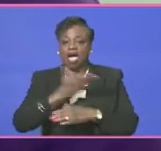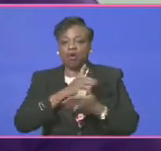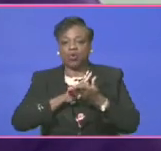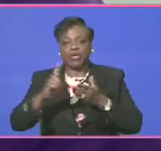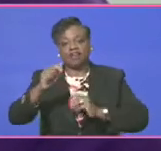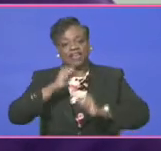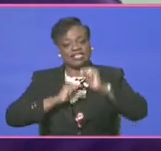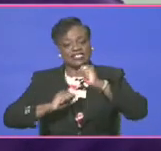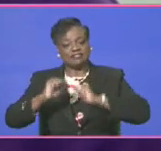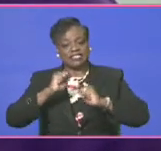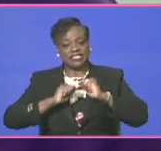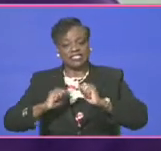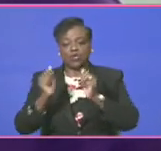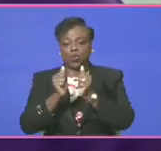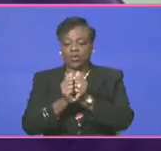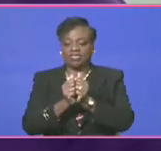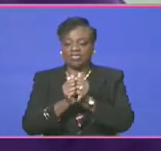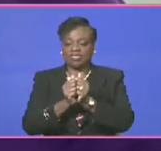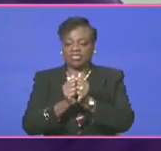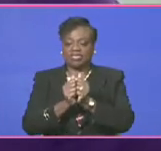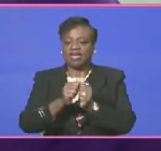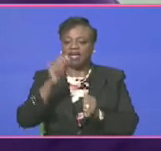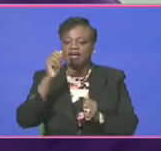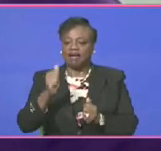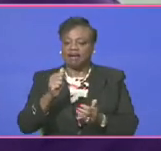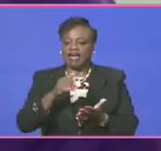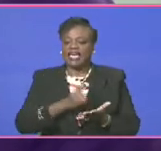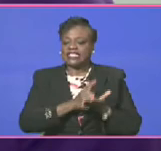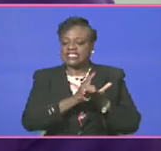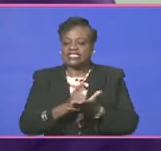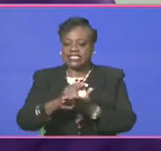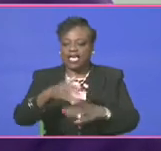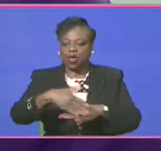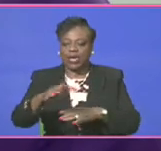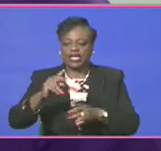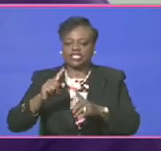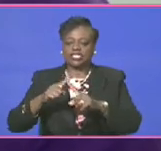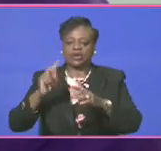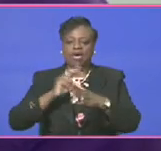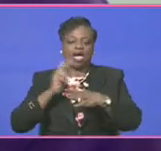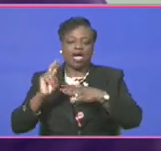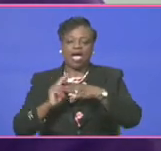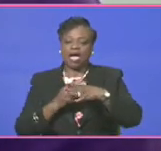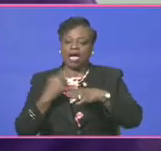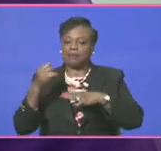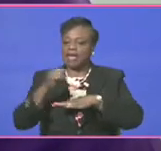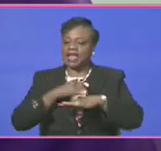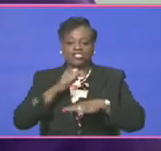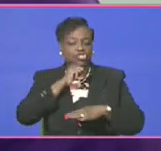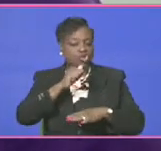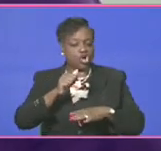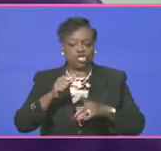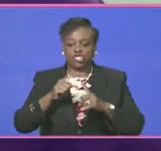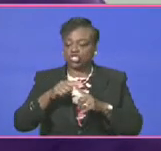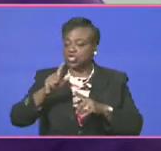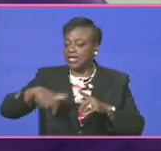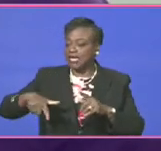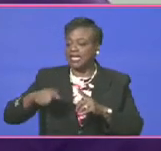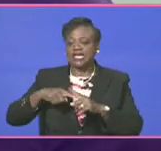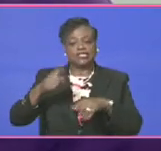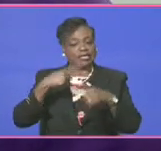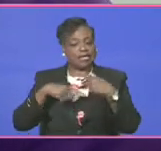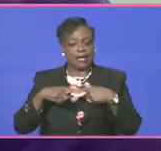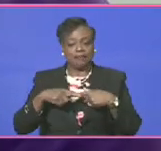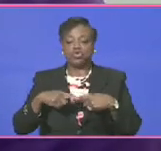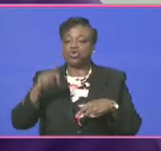of activities with a sail away to Harbor Island. It's not too late for those to come on board, but you have to